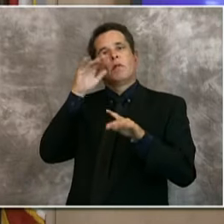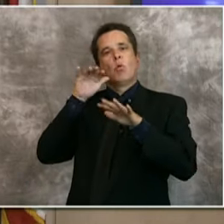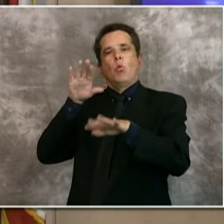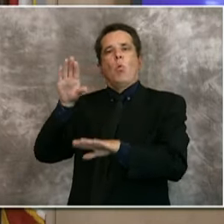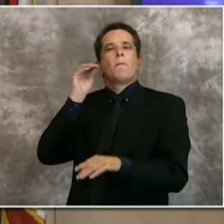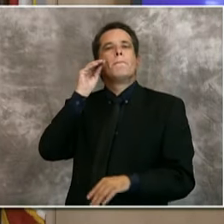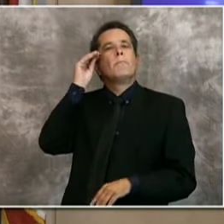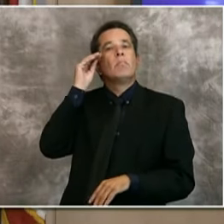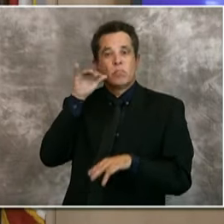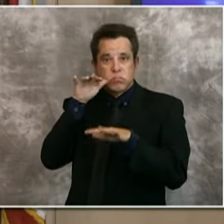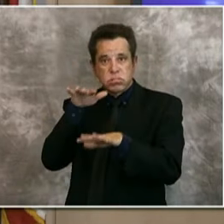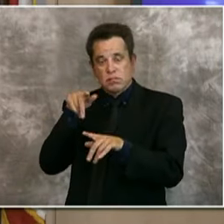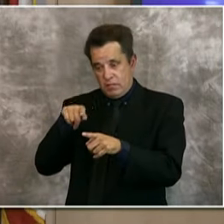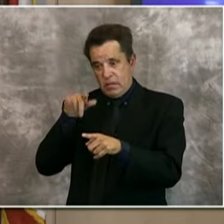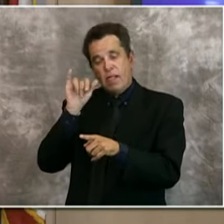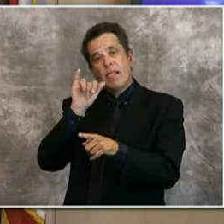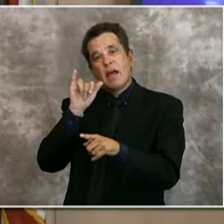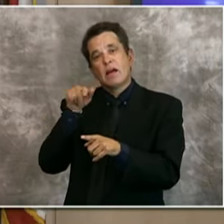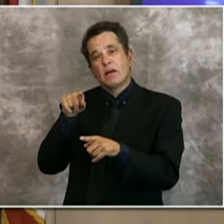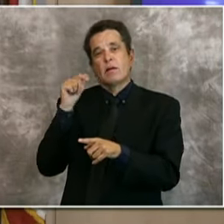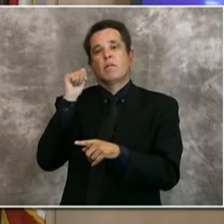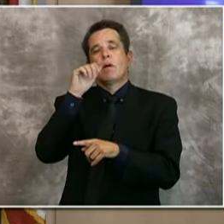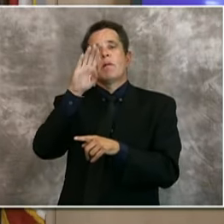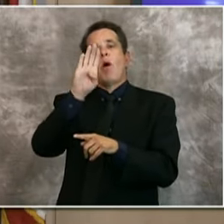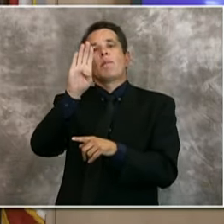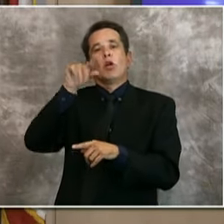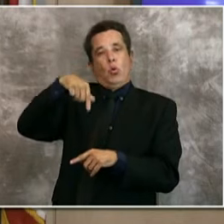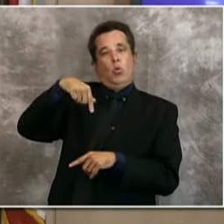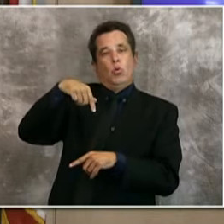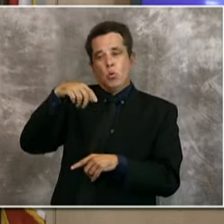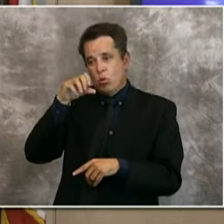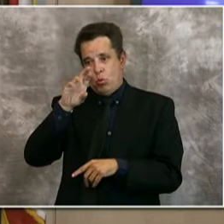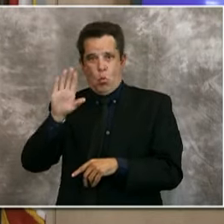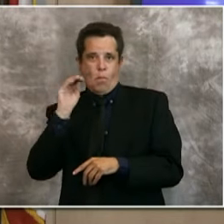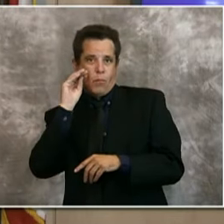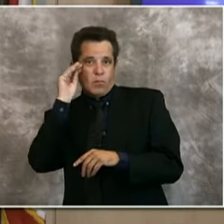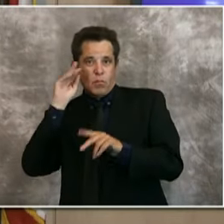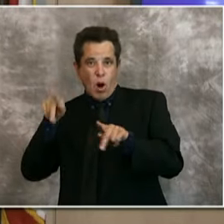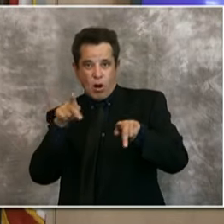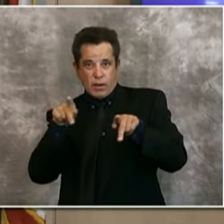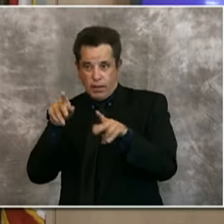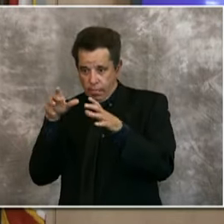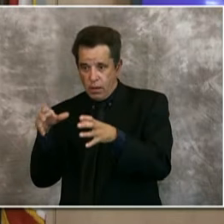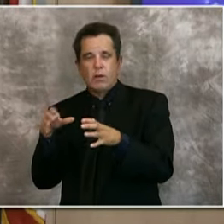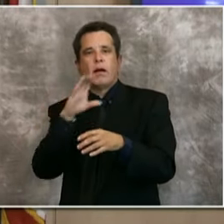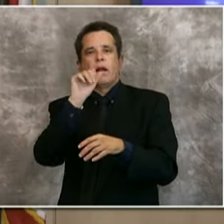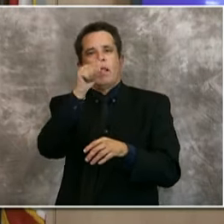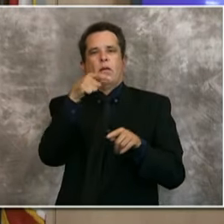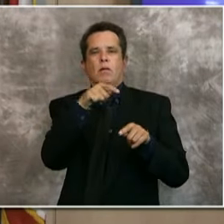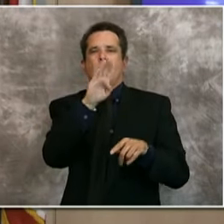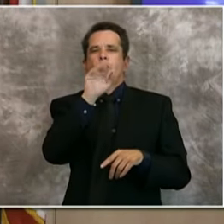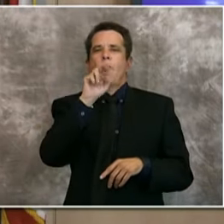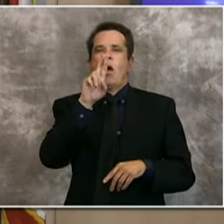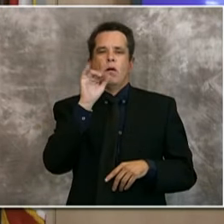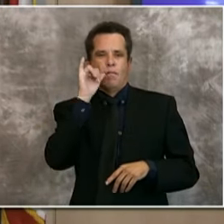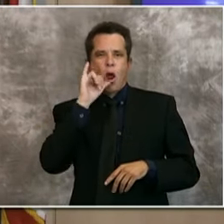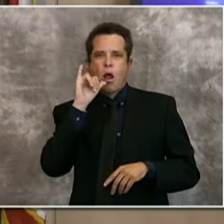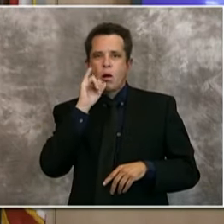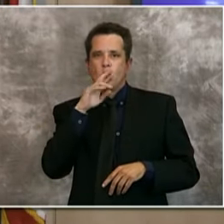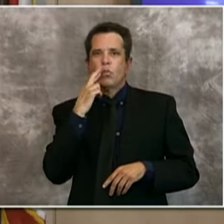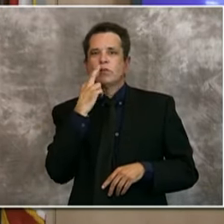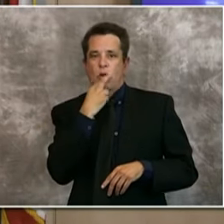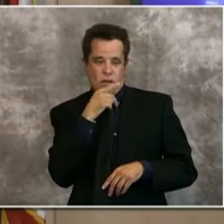homes, like backyard barbecues, and from bars and restaurants where people are letting their guards